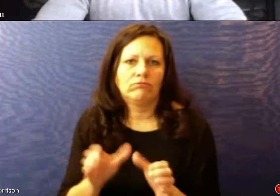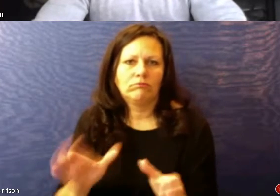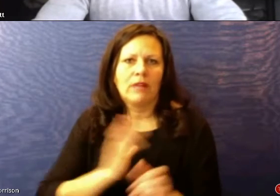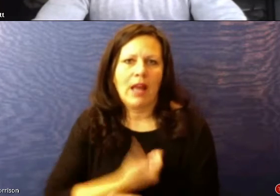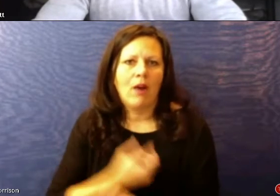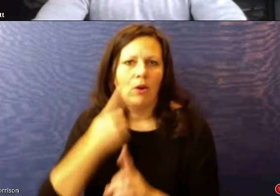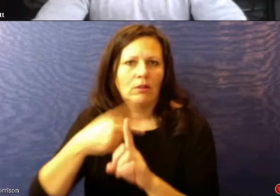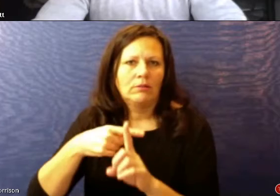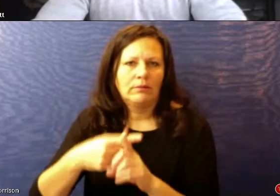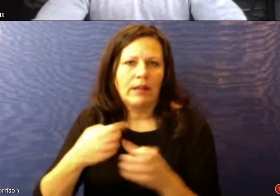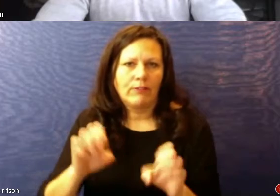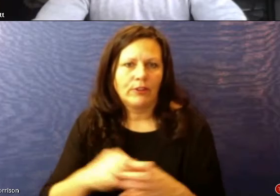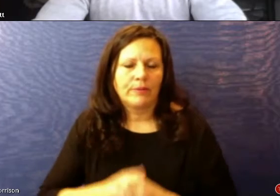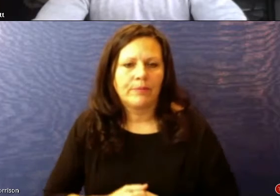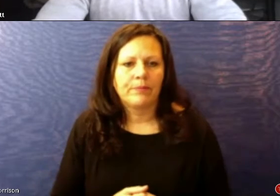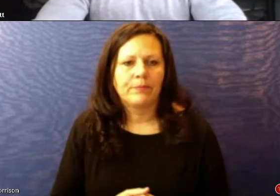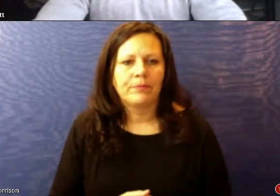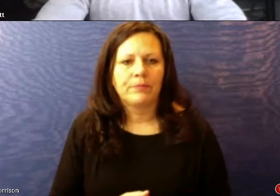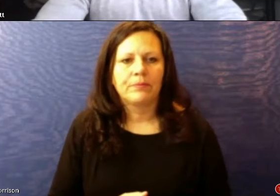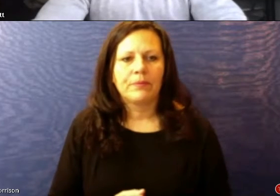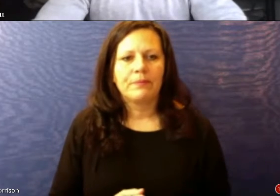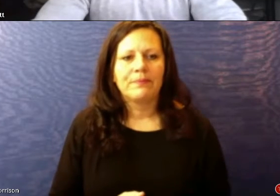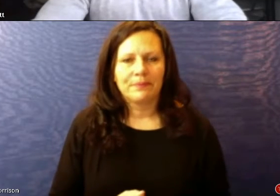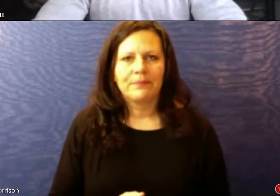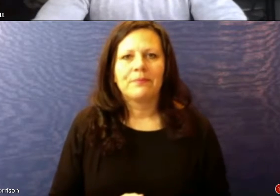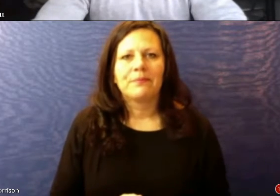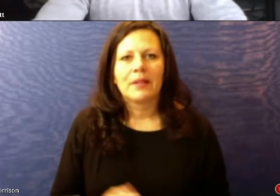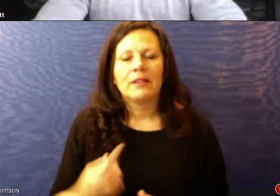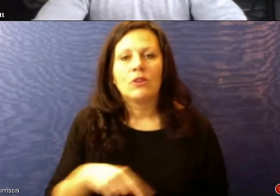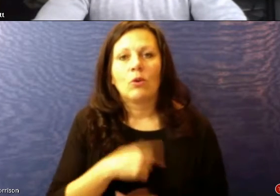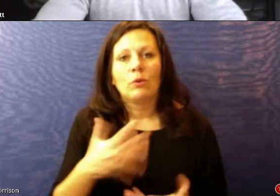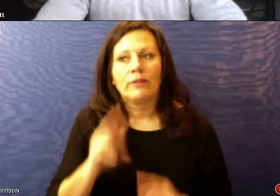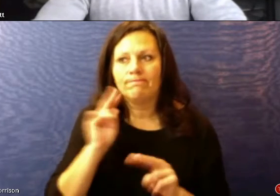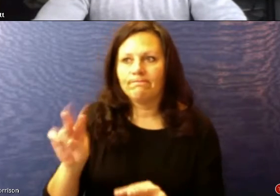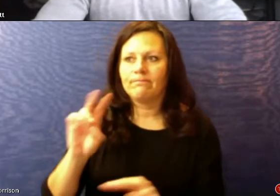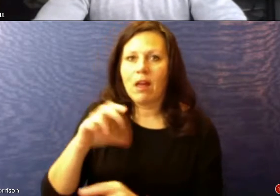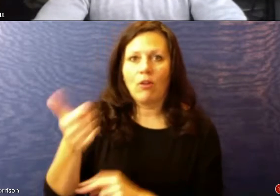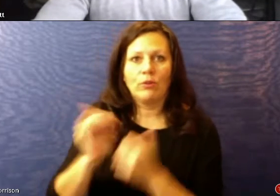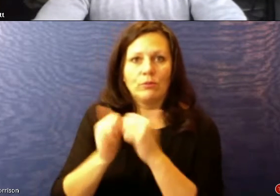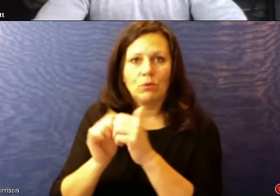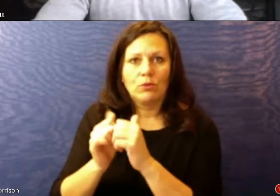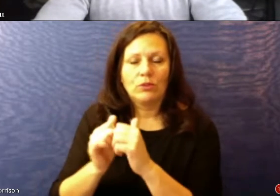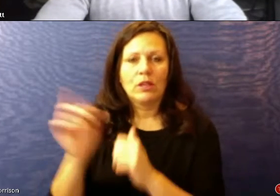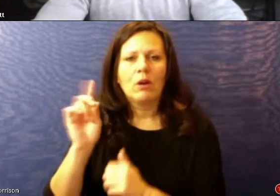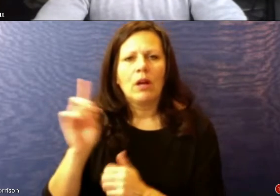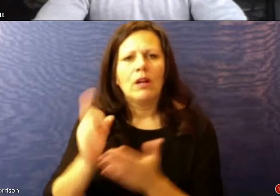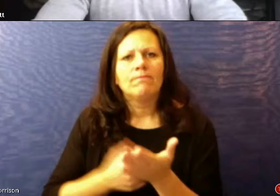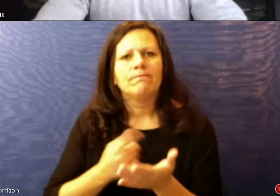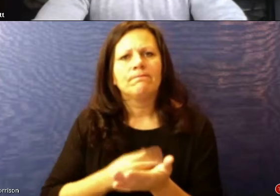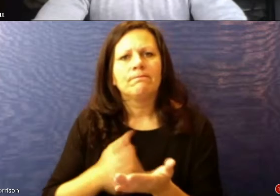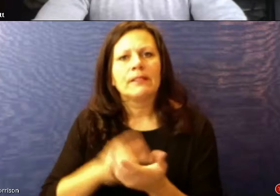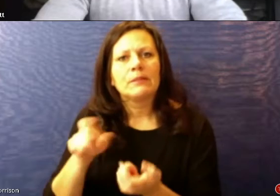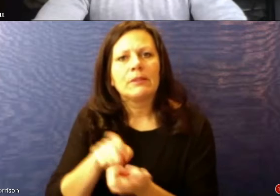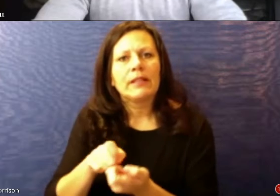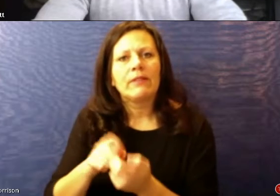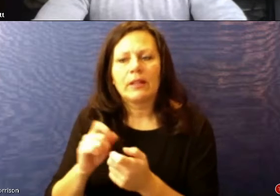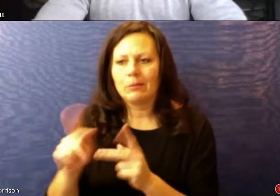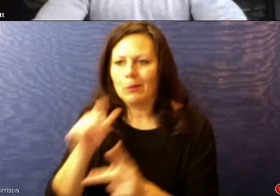So we've seen in some other sports where, you know, sometimes certain people in the sport